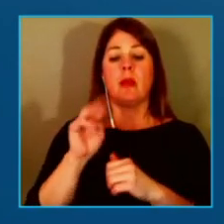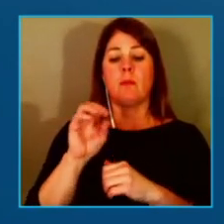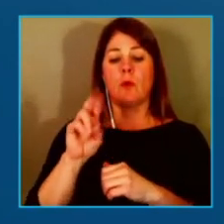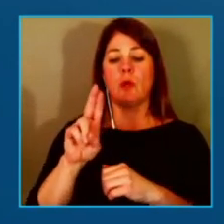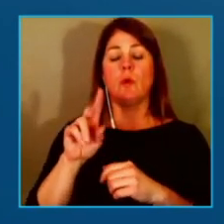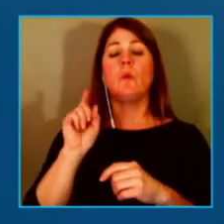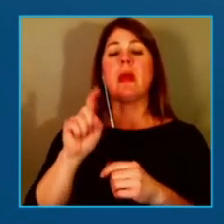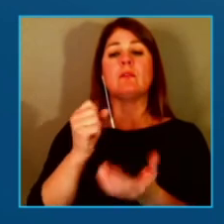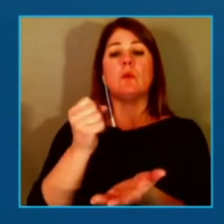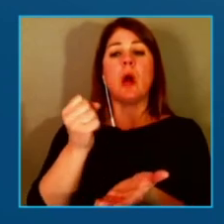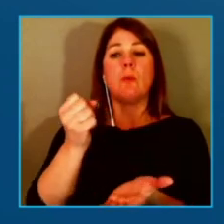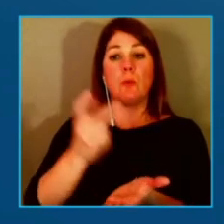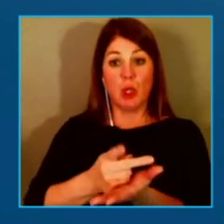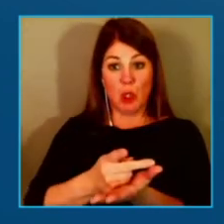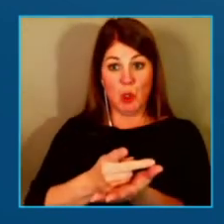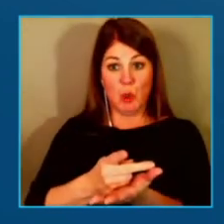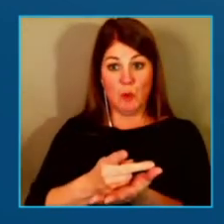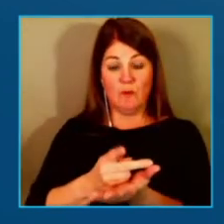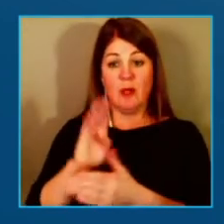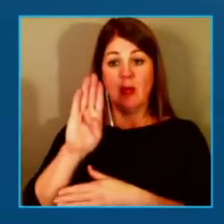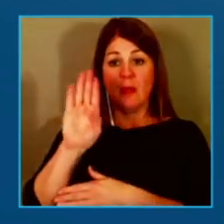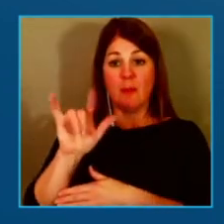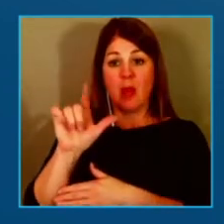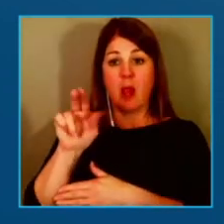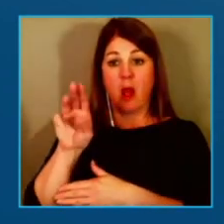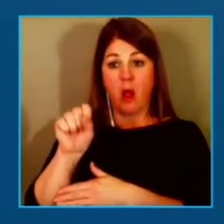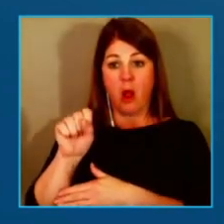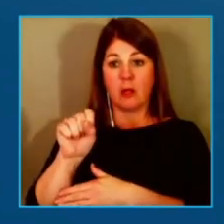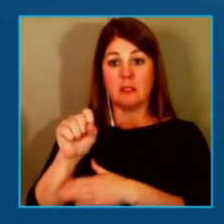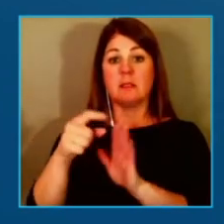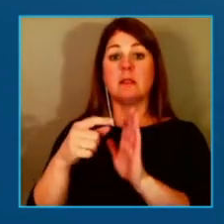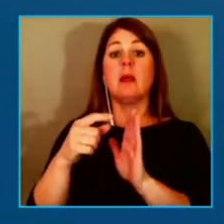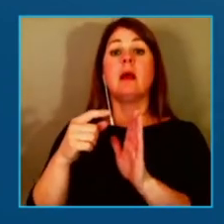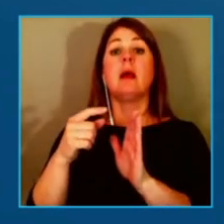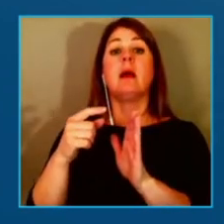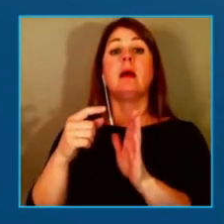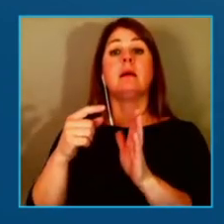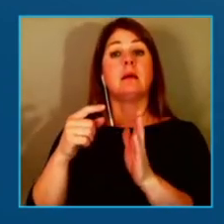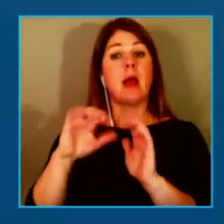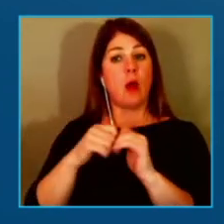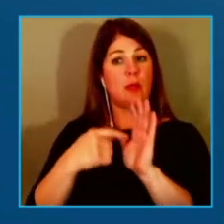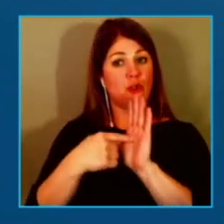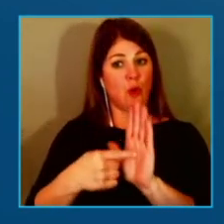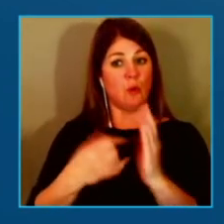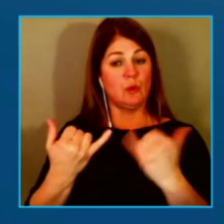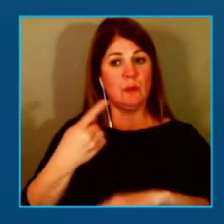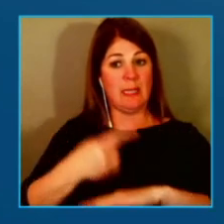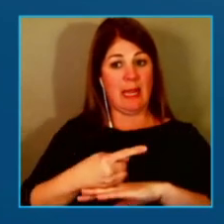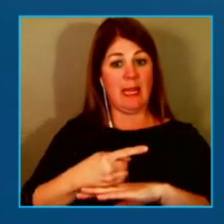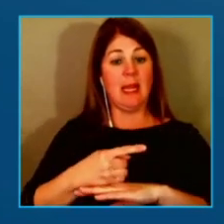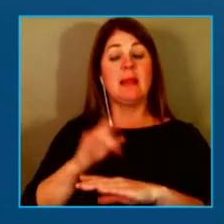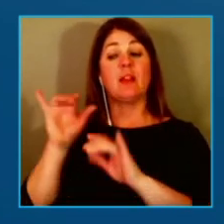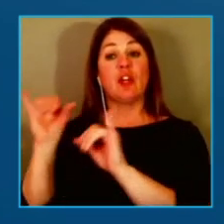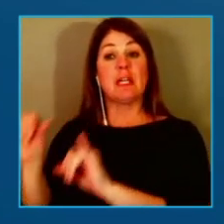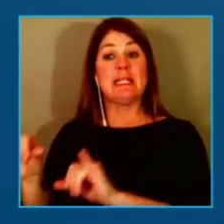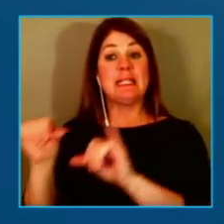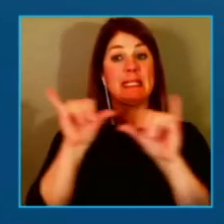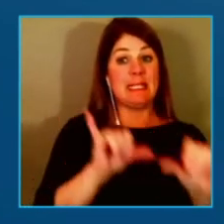approve the bylaws as presented as consistent with the